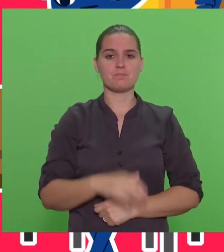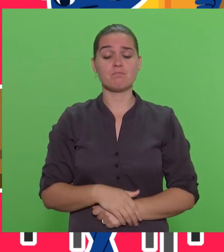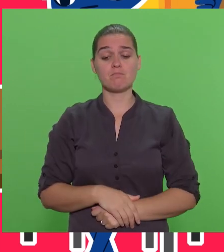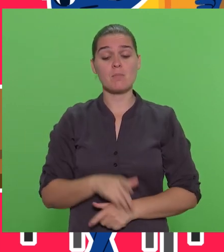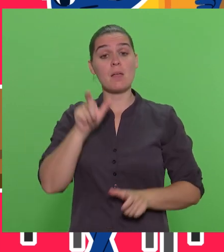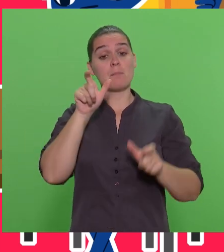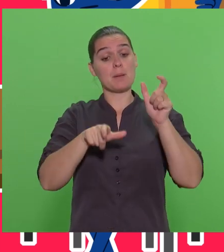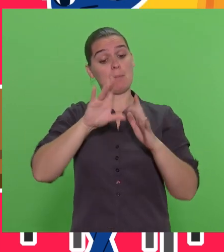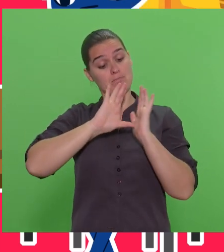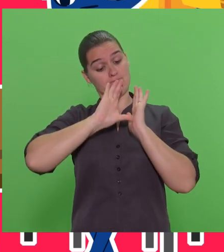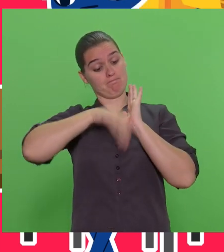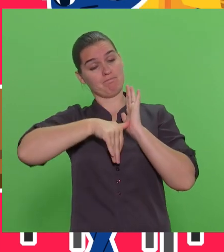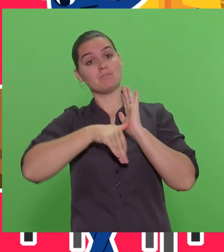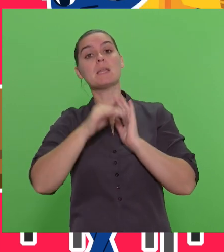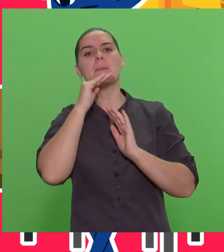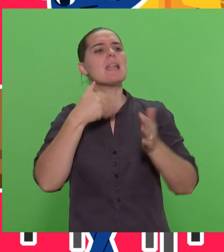disabilities.